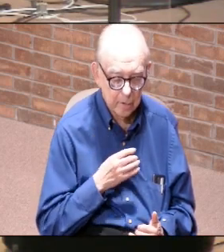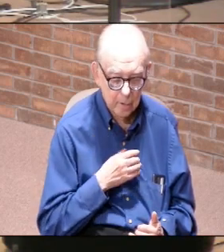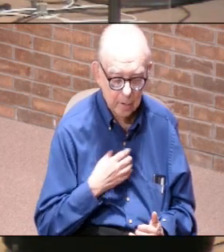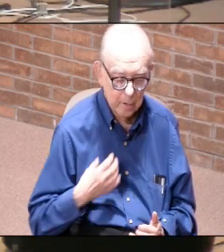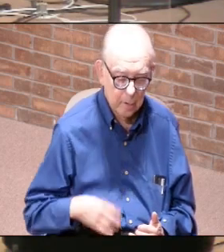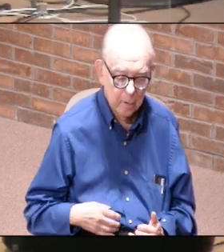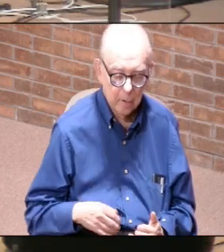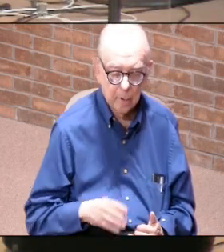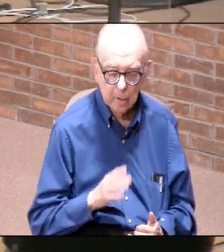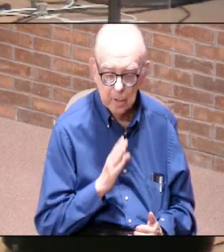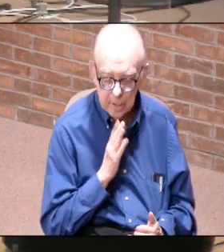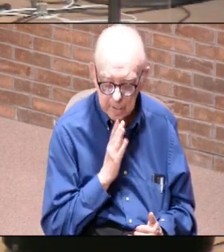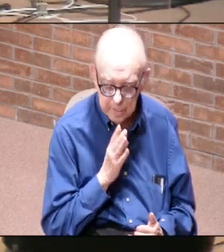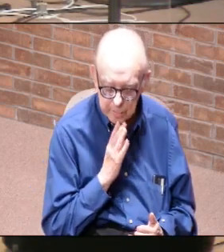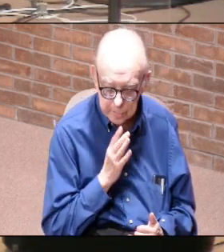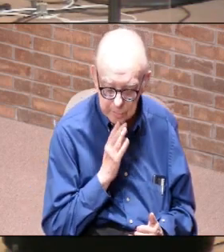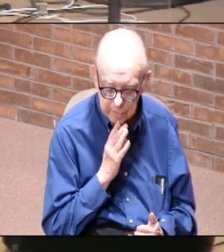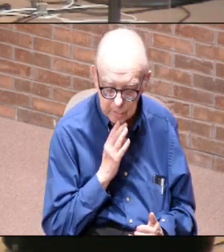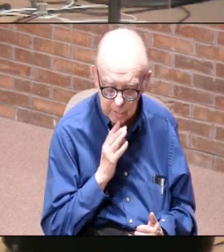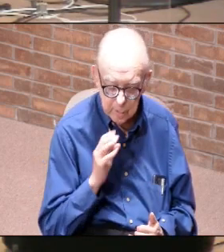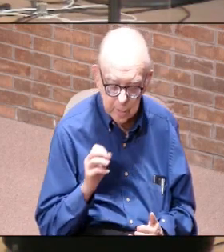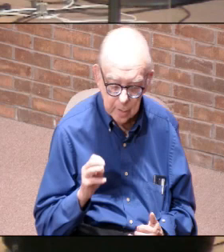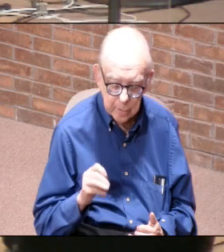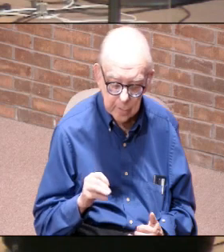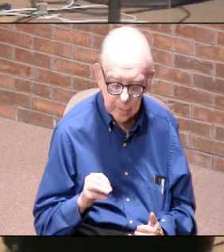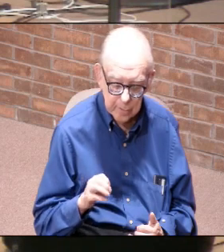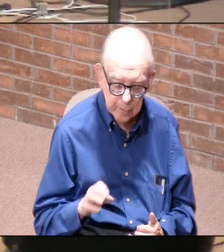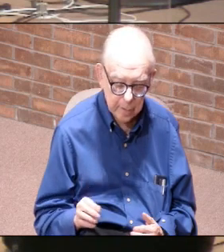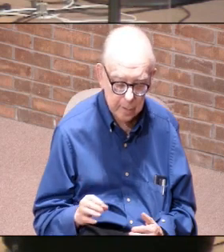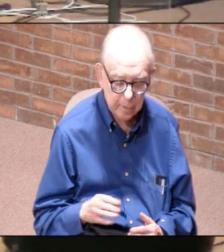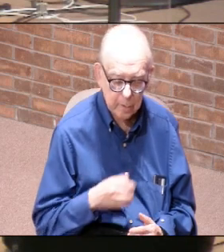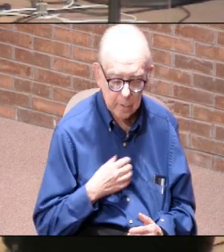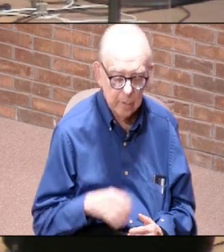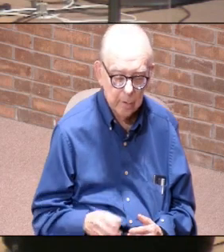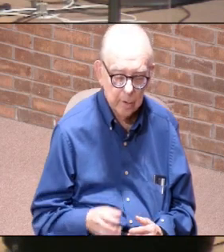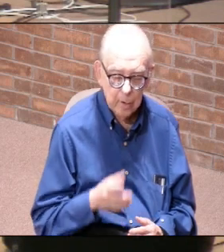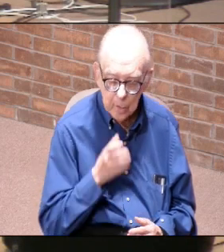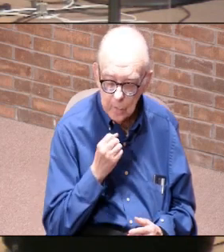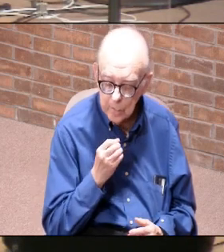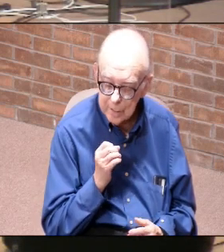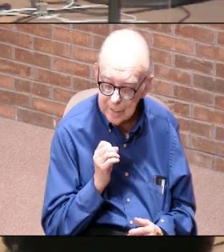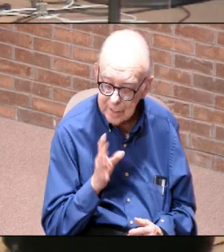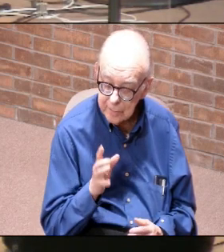and talk to the prime minister of China, who doesn't like you.